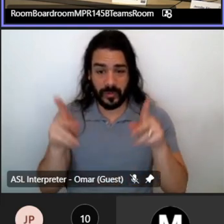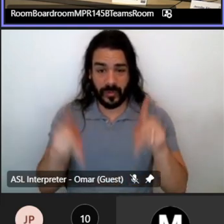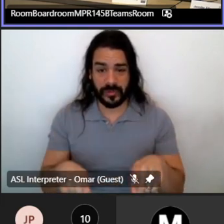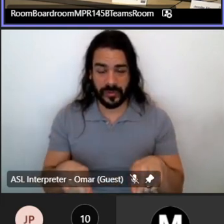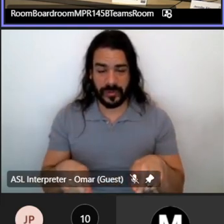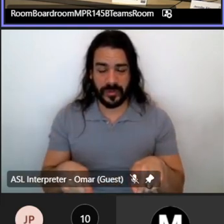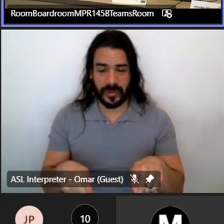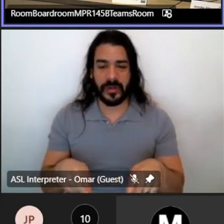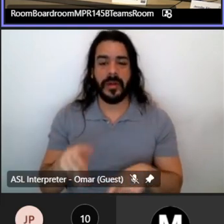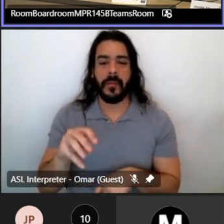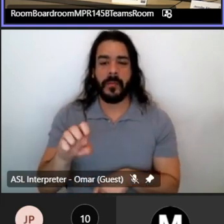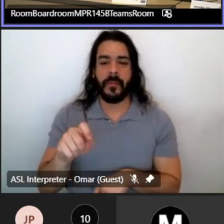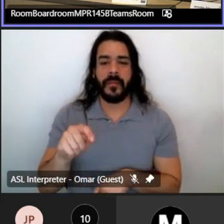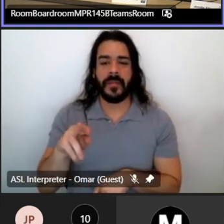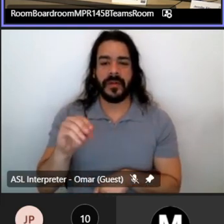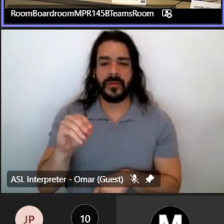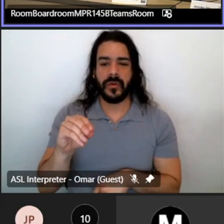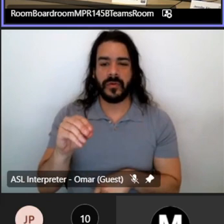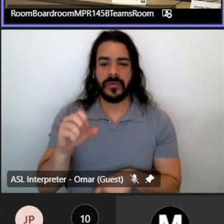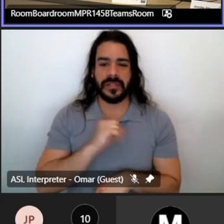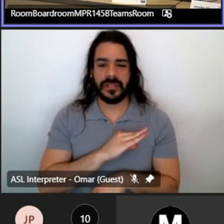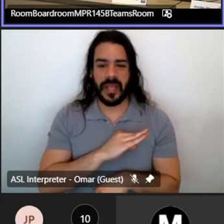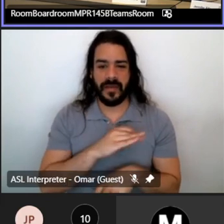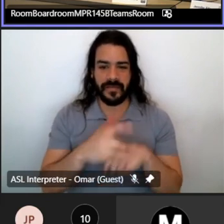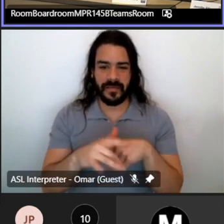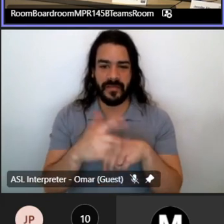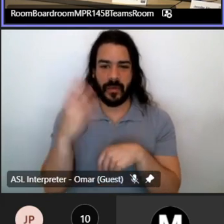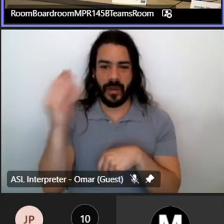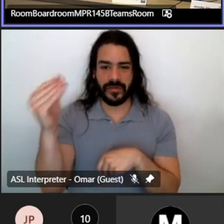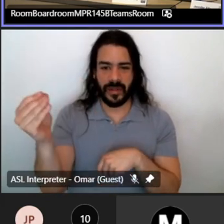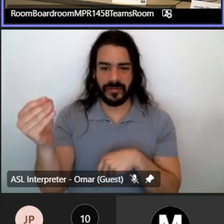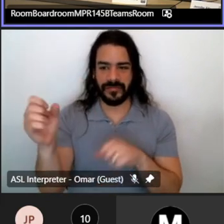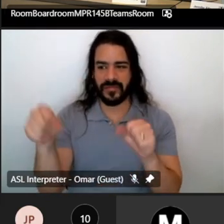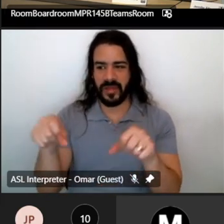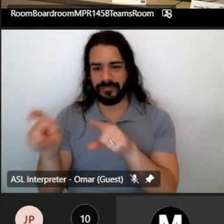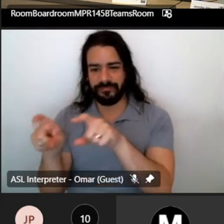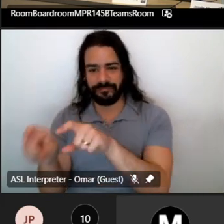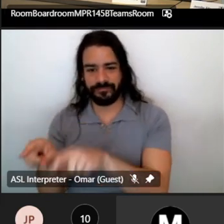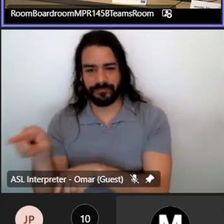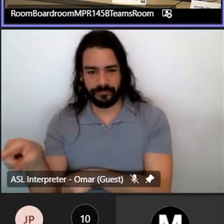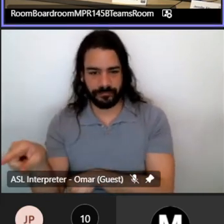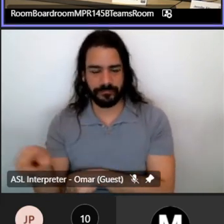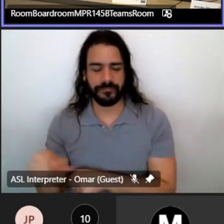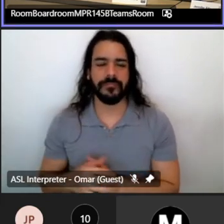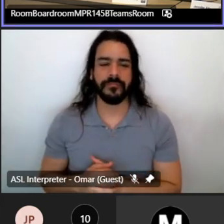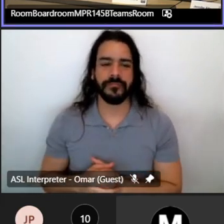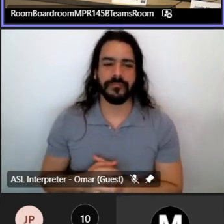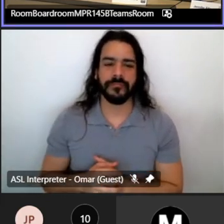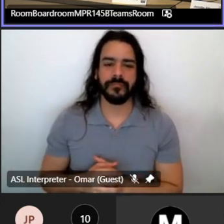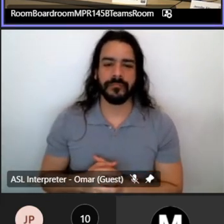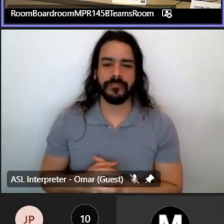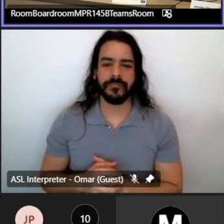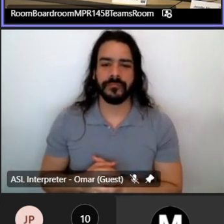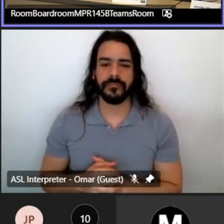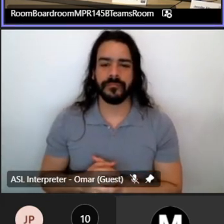in person, Metro staff is available outside of the room to answer any